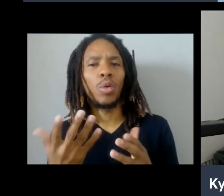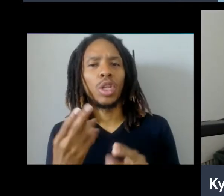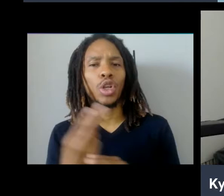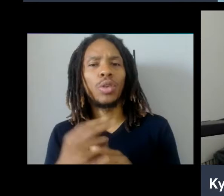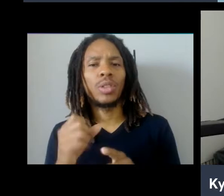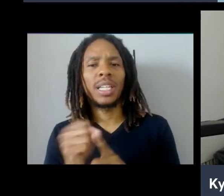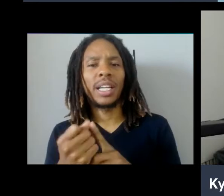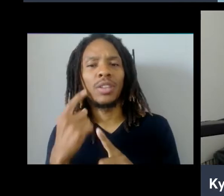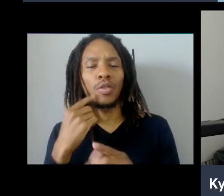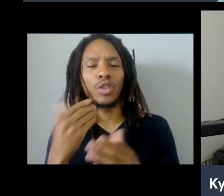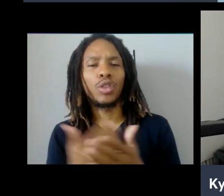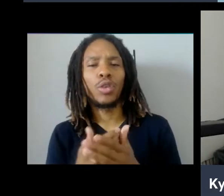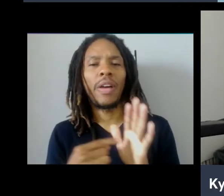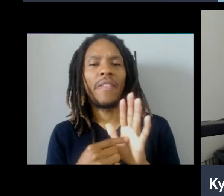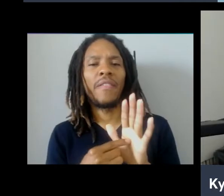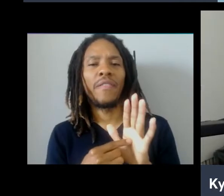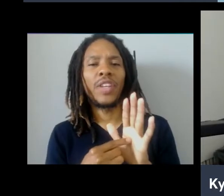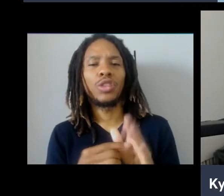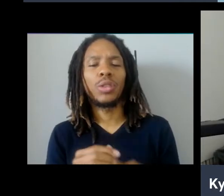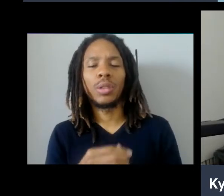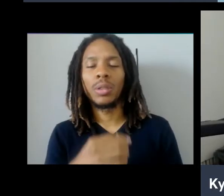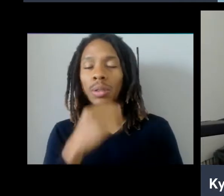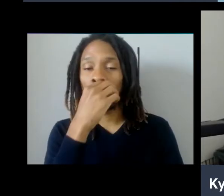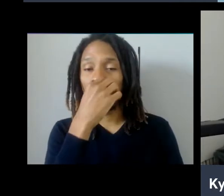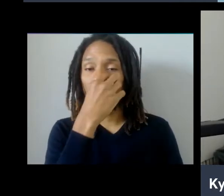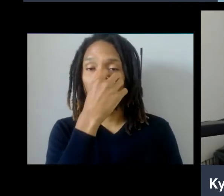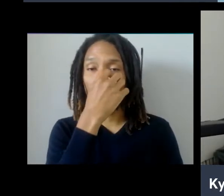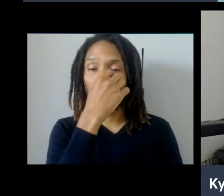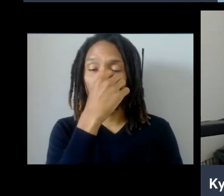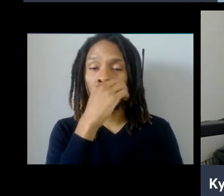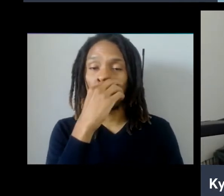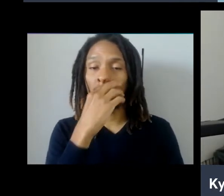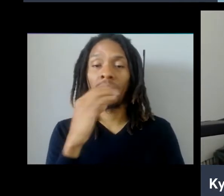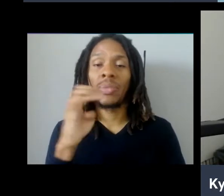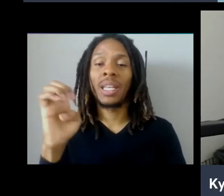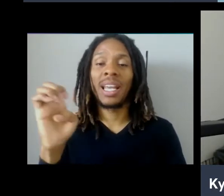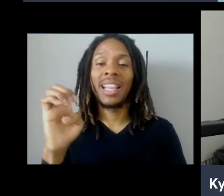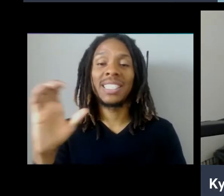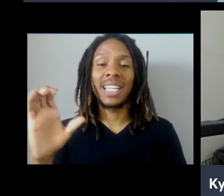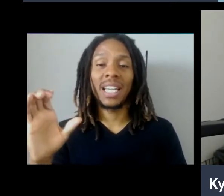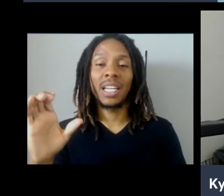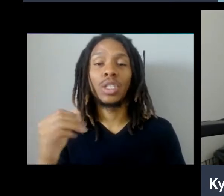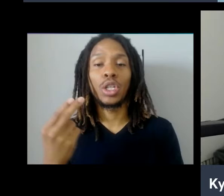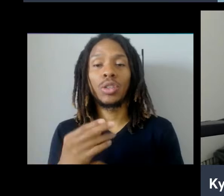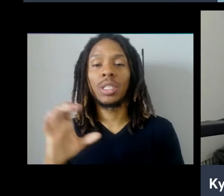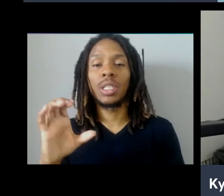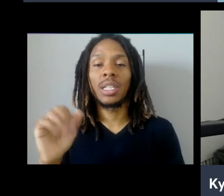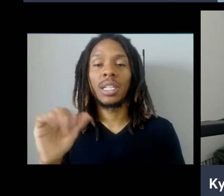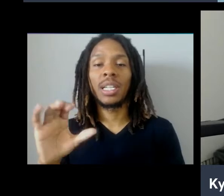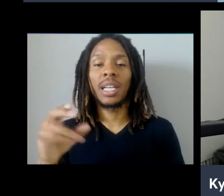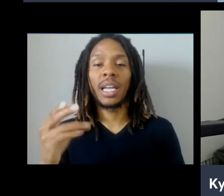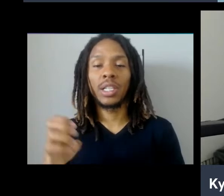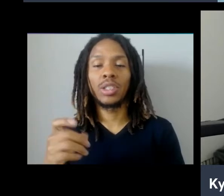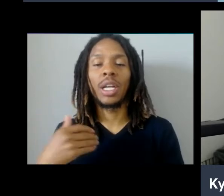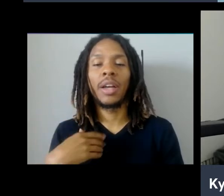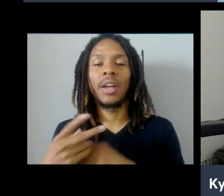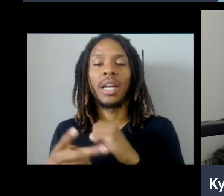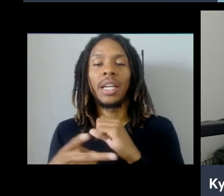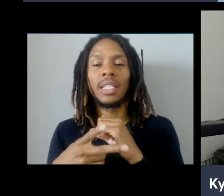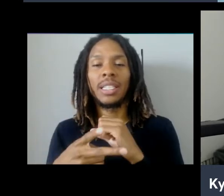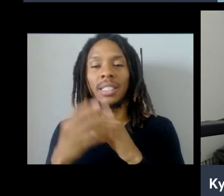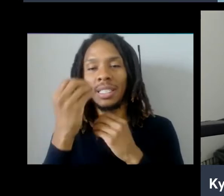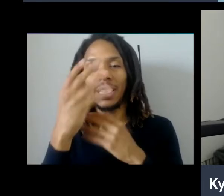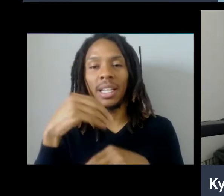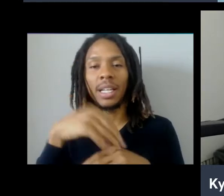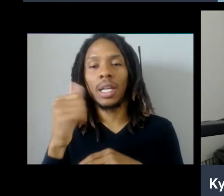well? Yeah, so ElastiCache, as I said, can be used as a cache. You got your data in another database. You can add a